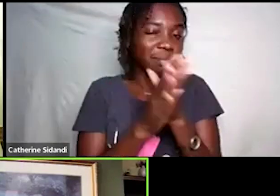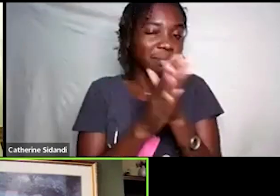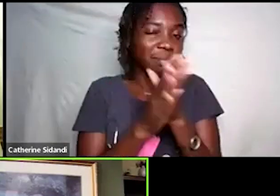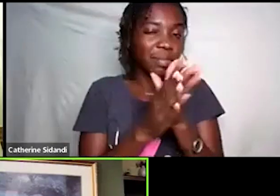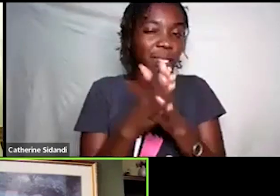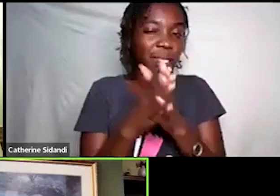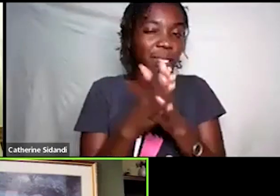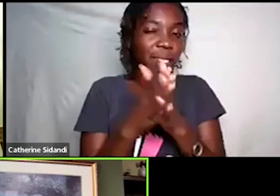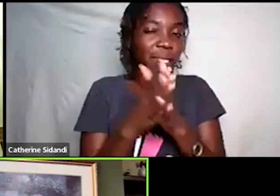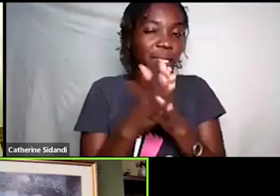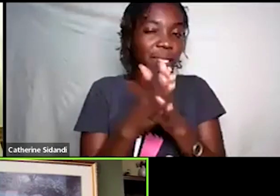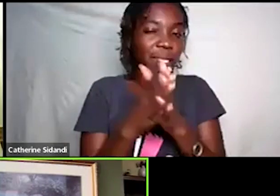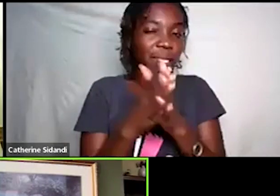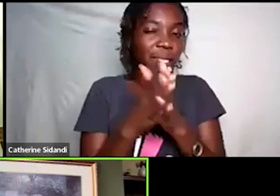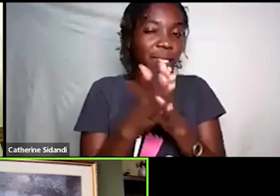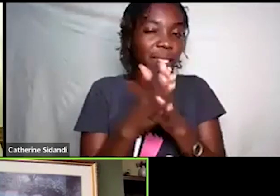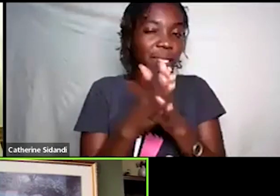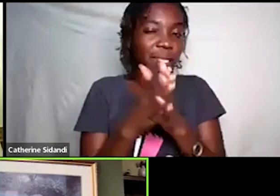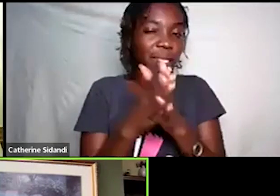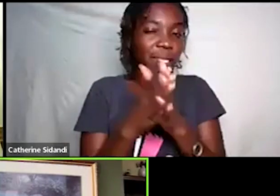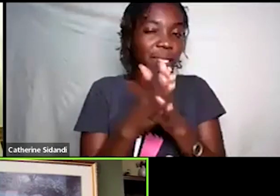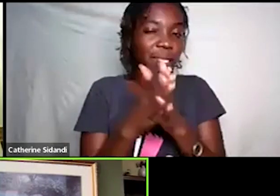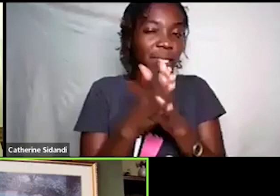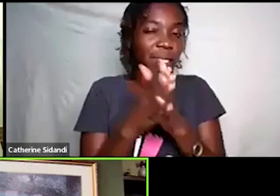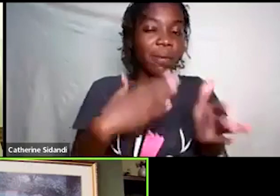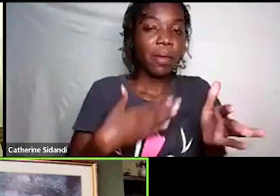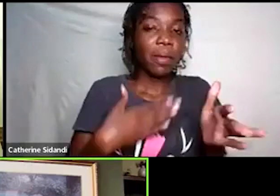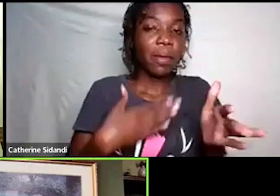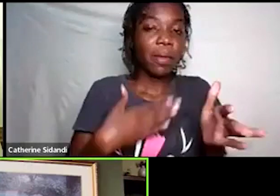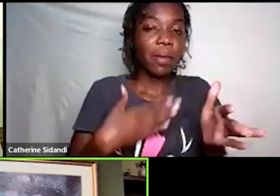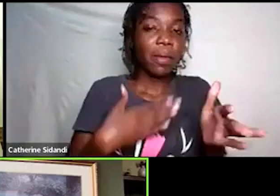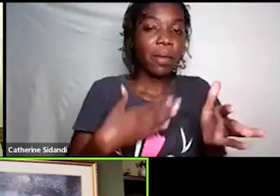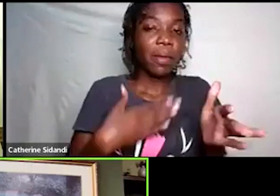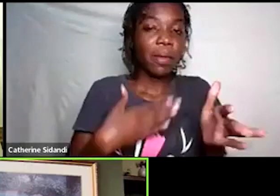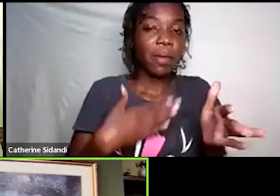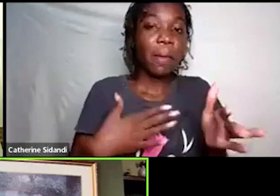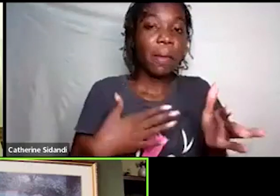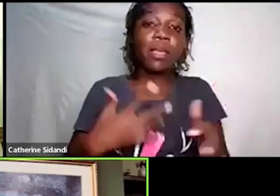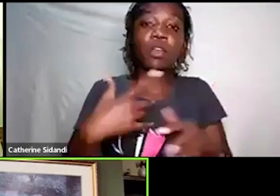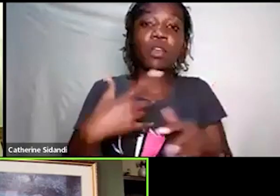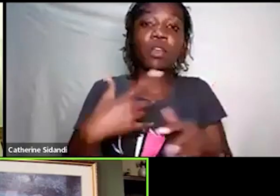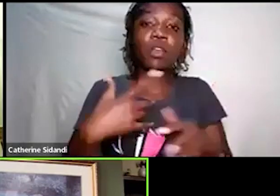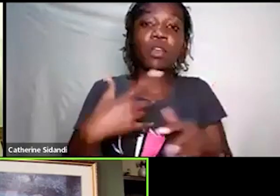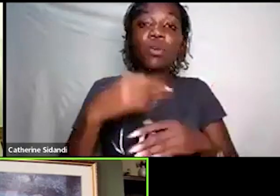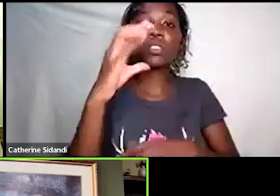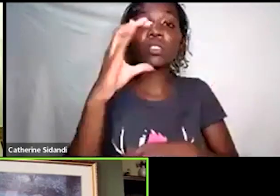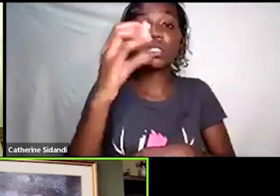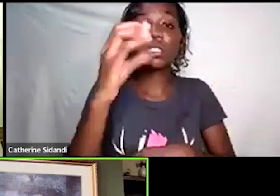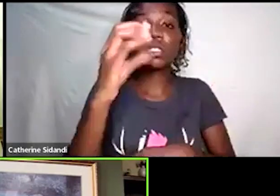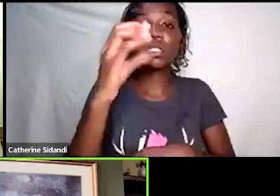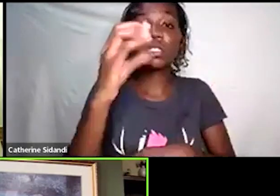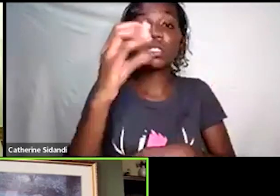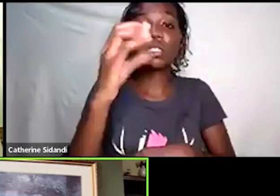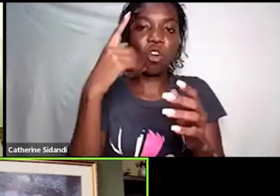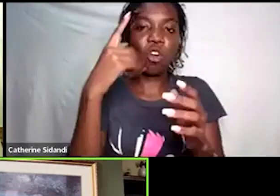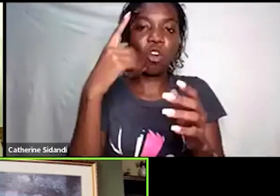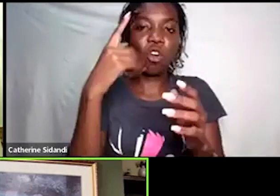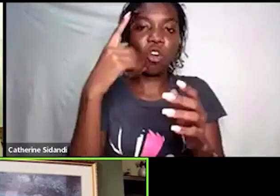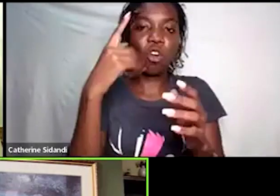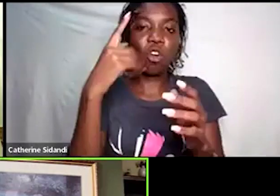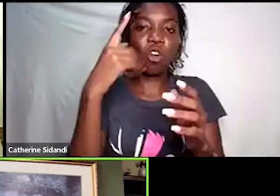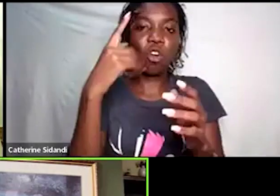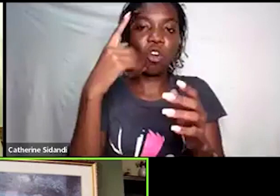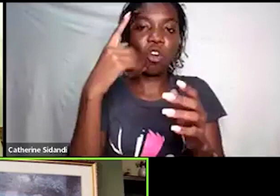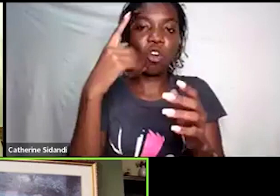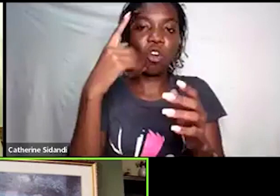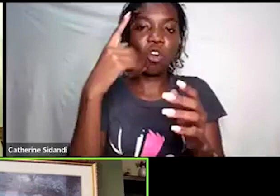the HR is directly below the CEO and the director of the organization. So I would go to them and talk to them